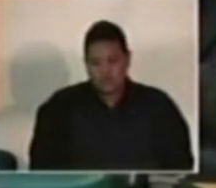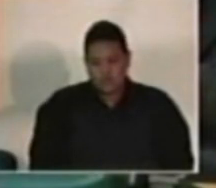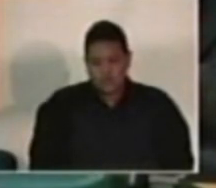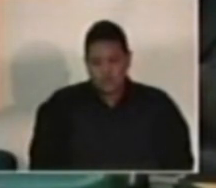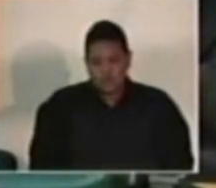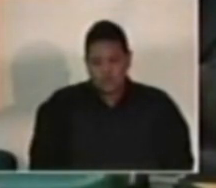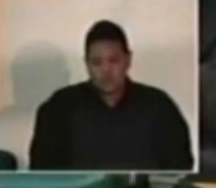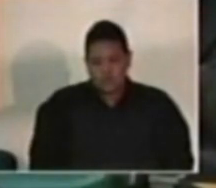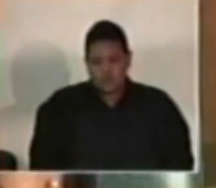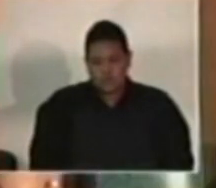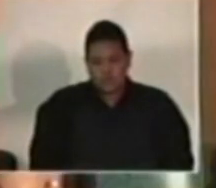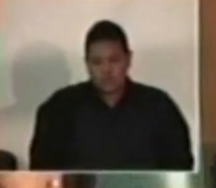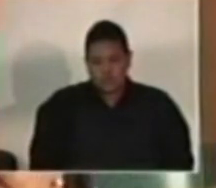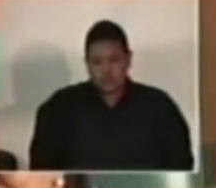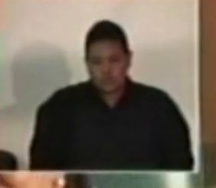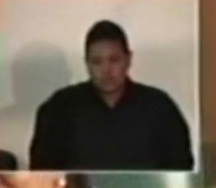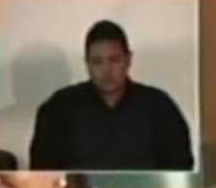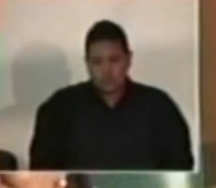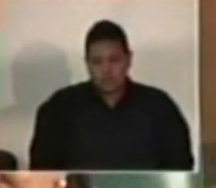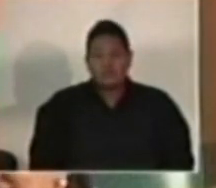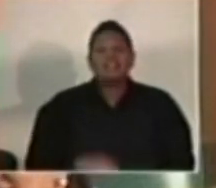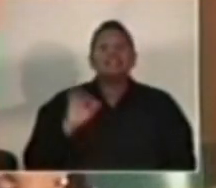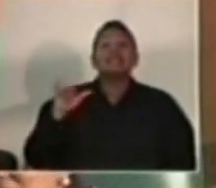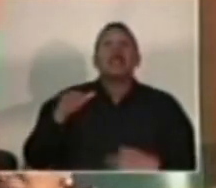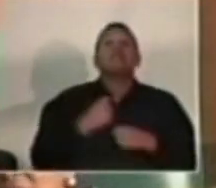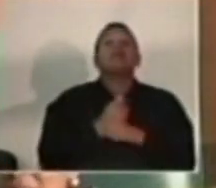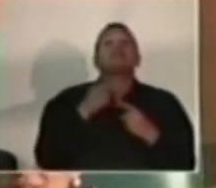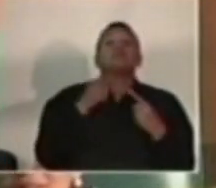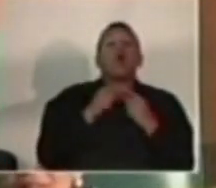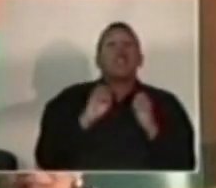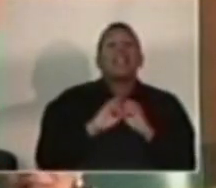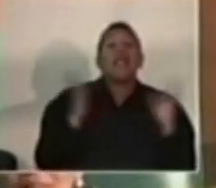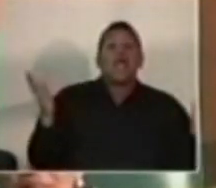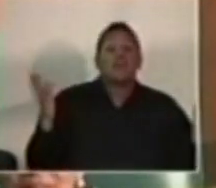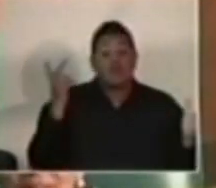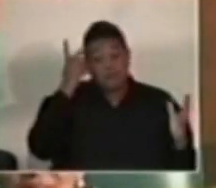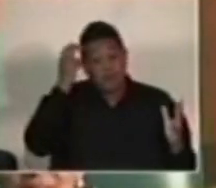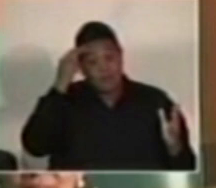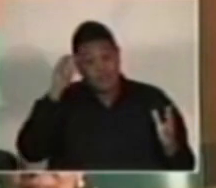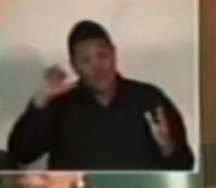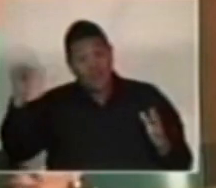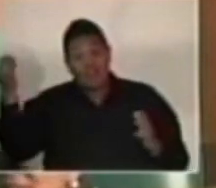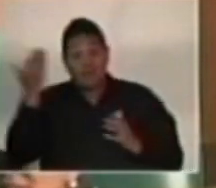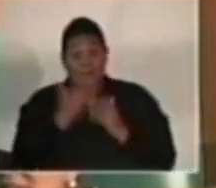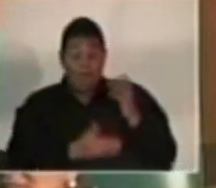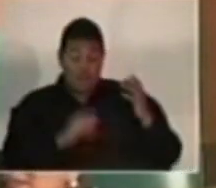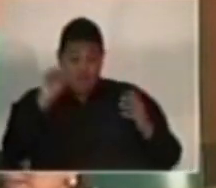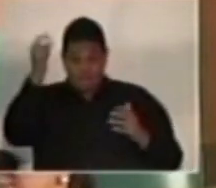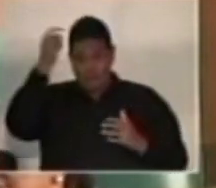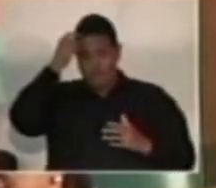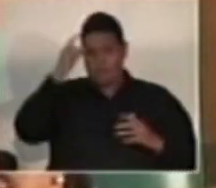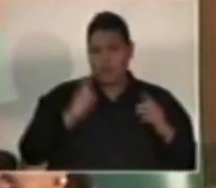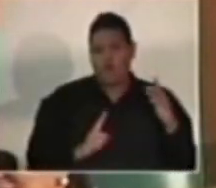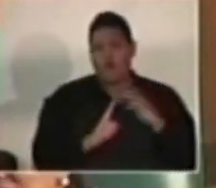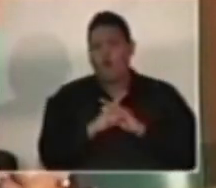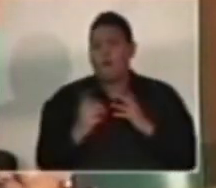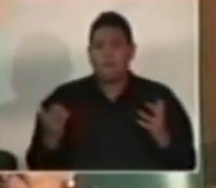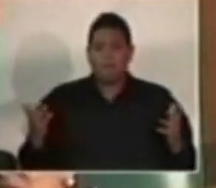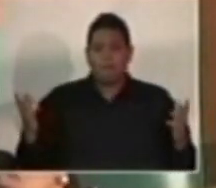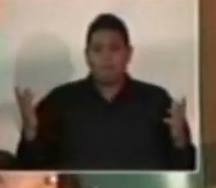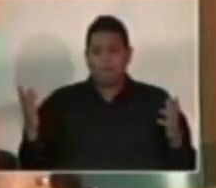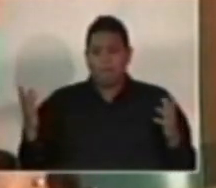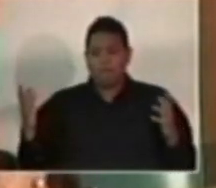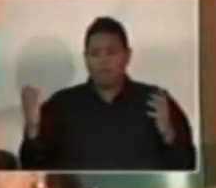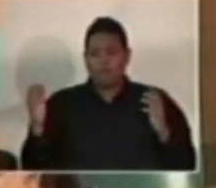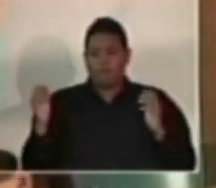Well, that makes the point even clearer, Prime Minister. So another arm of government comes up with